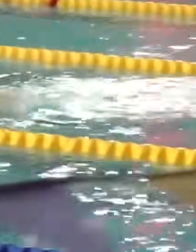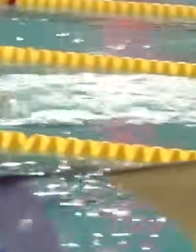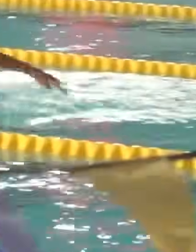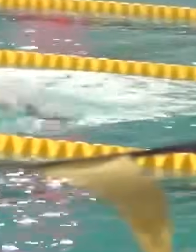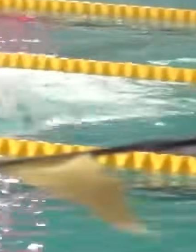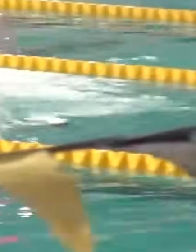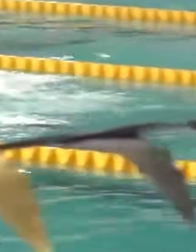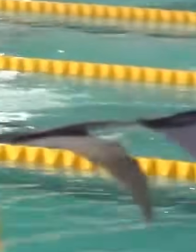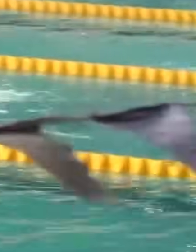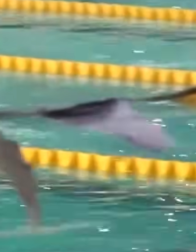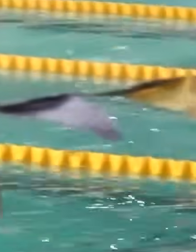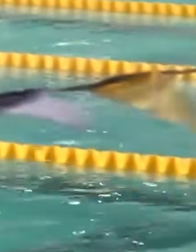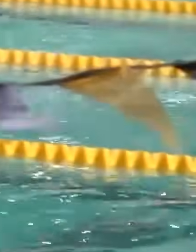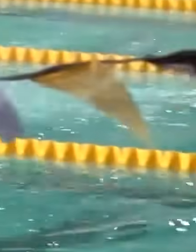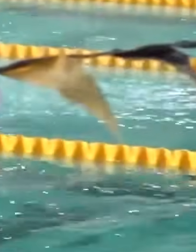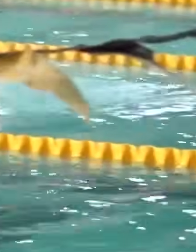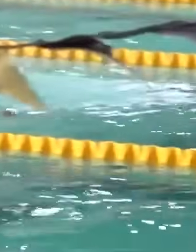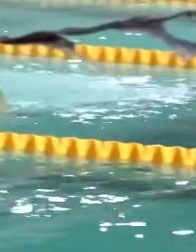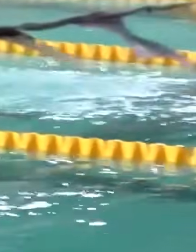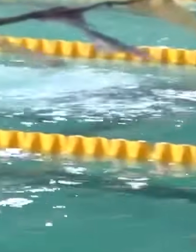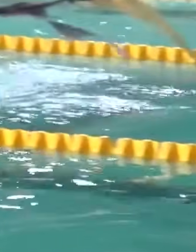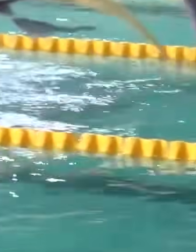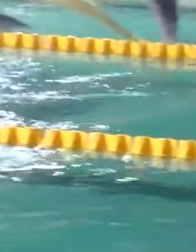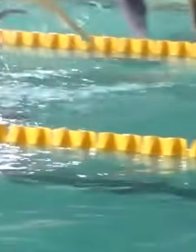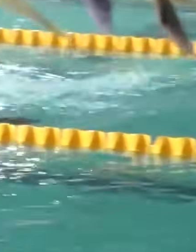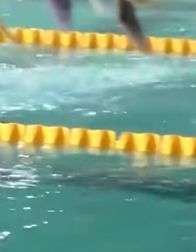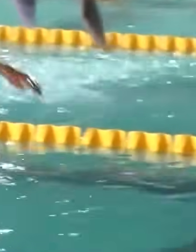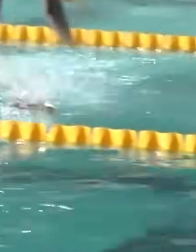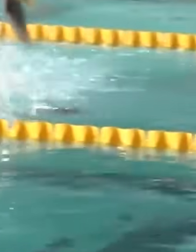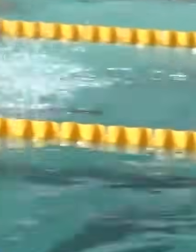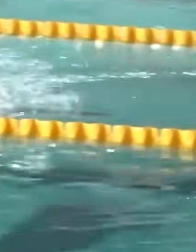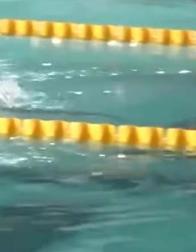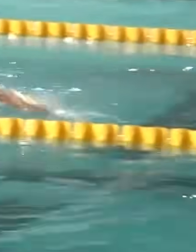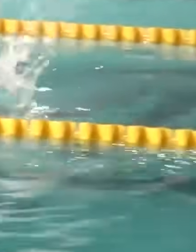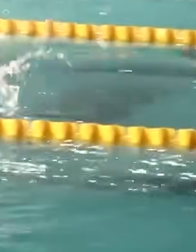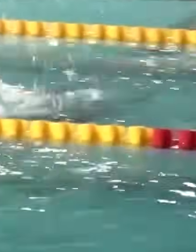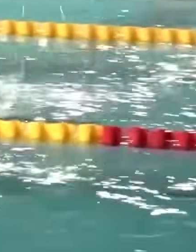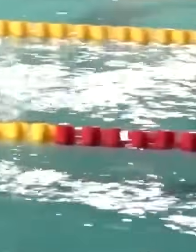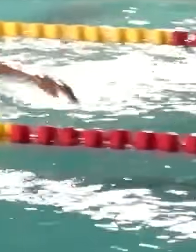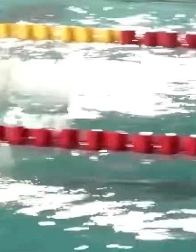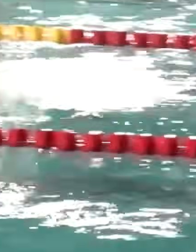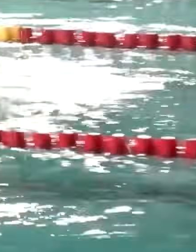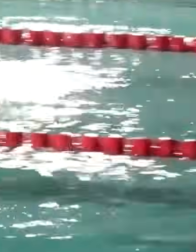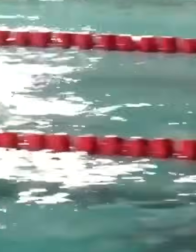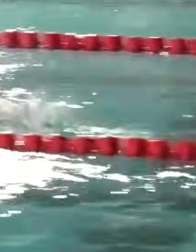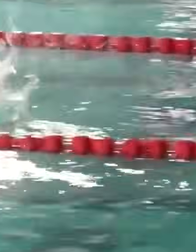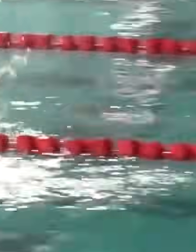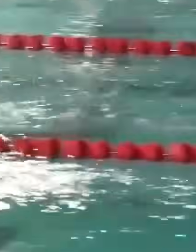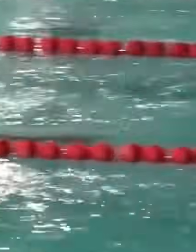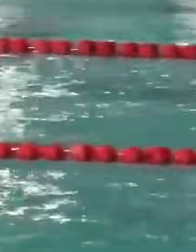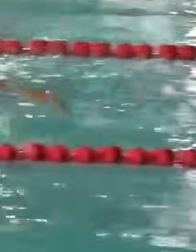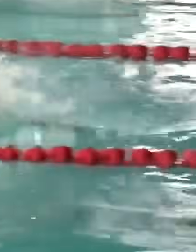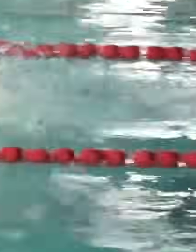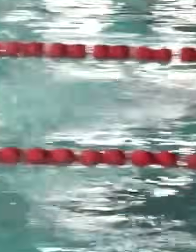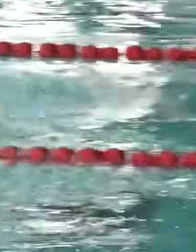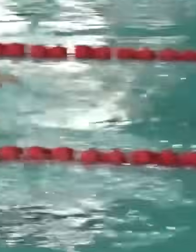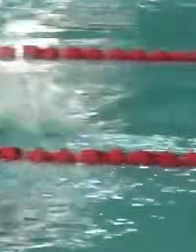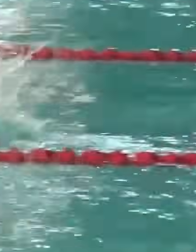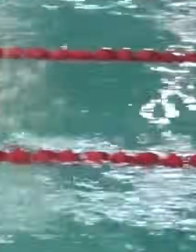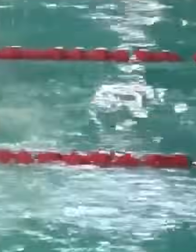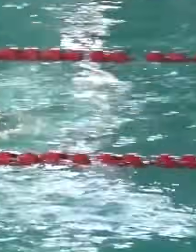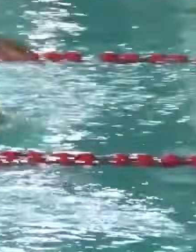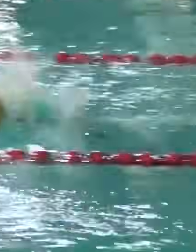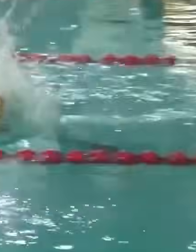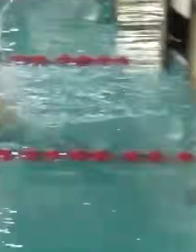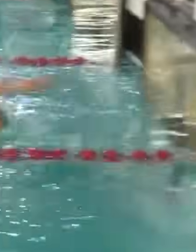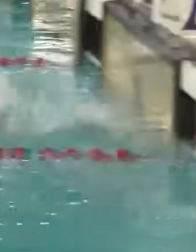Closing stages now. The finish in sight. Joseph, with lots of encouragement from the stands, will show his strength, stopping the